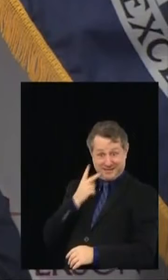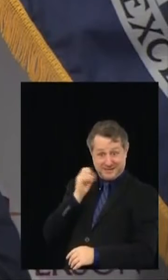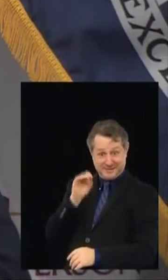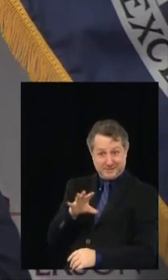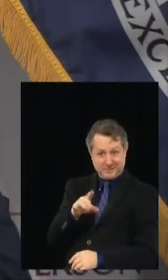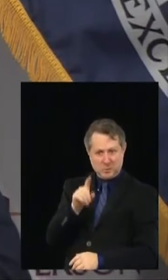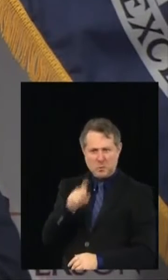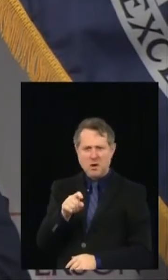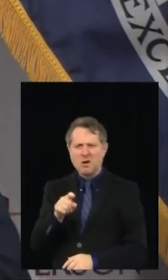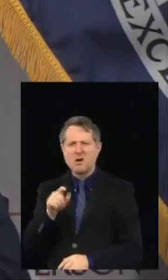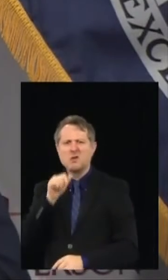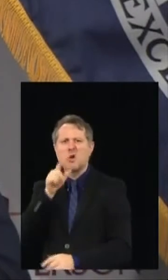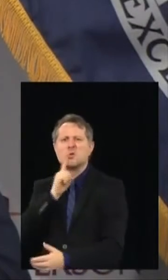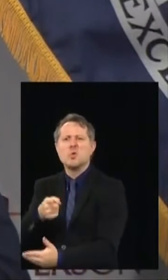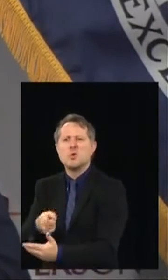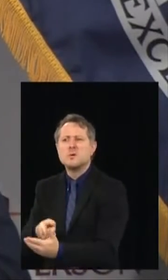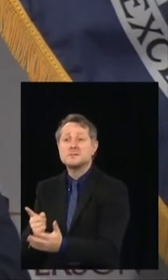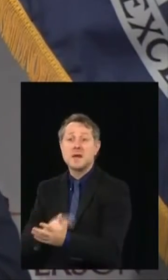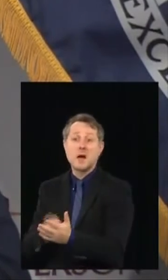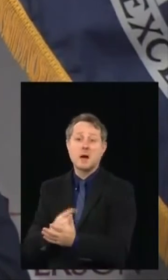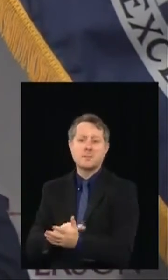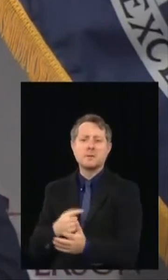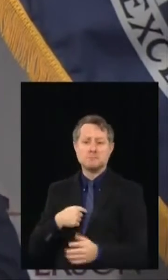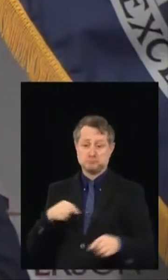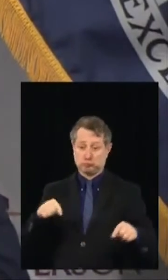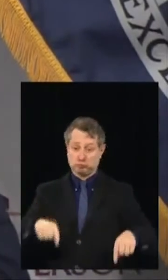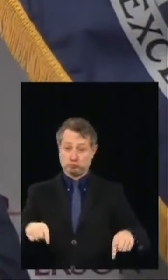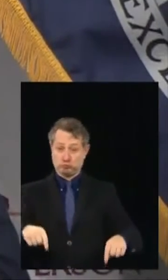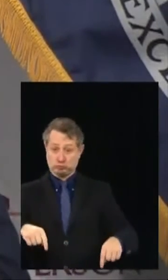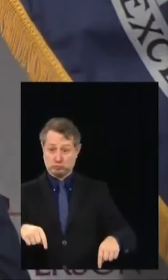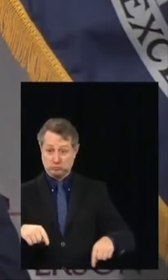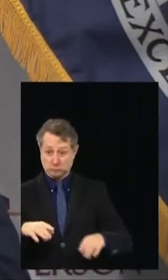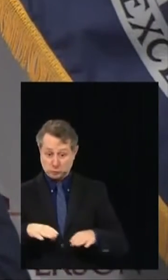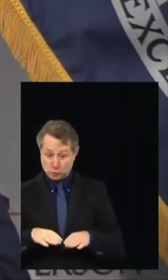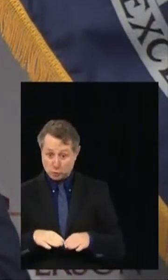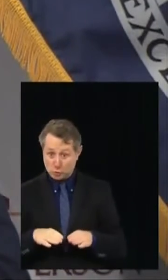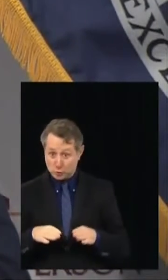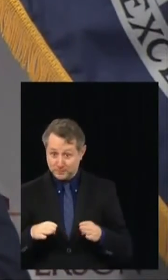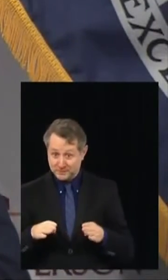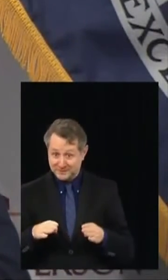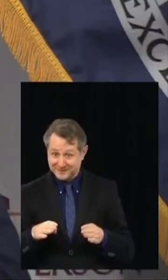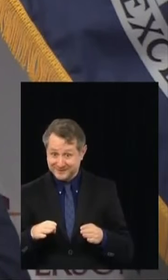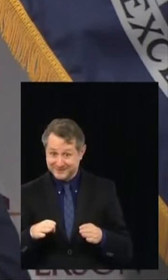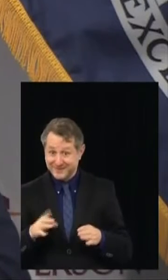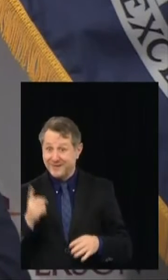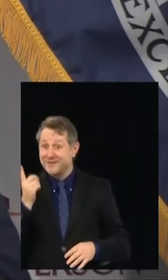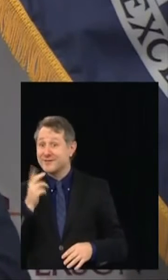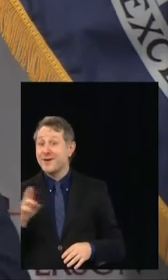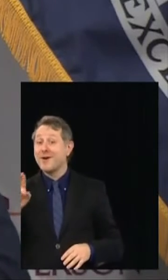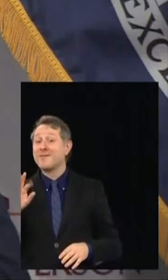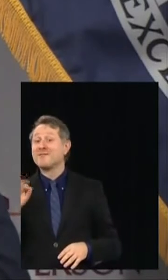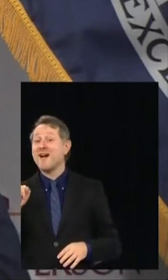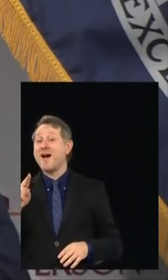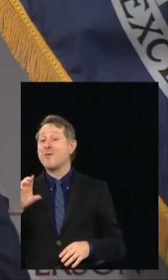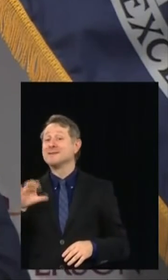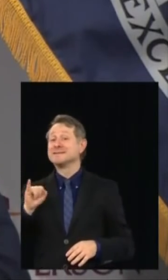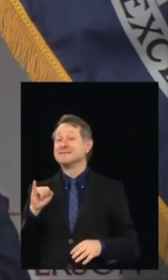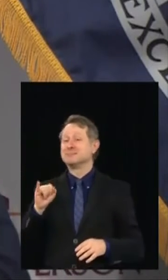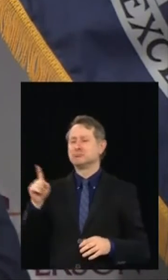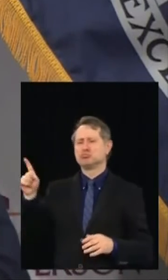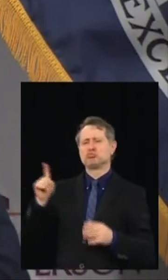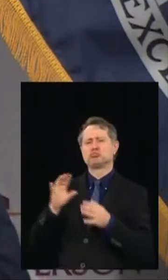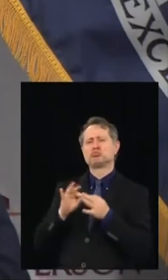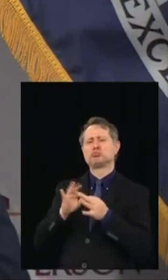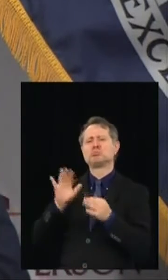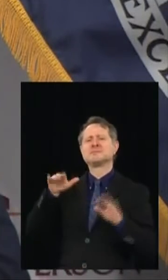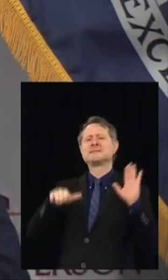So we're reopening, but remember what Dr. Fauci and the experts say,